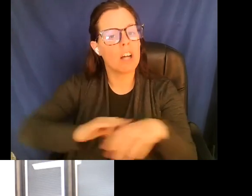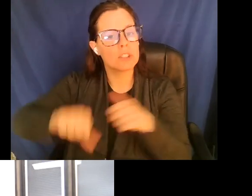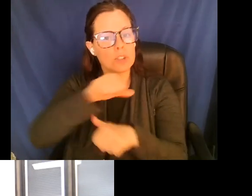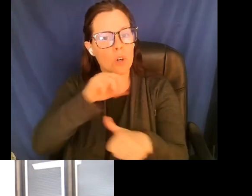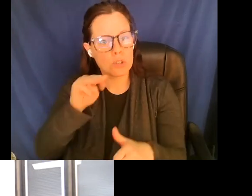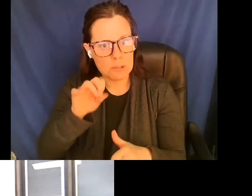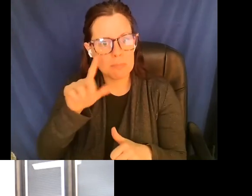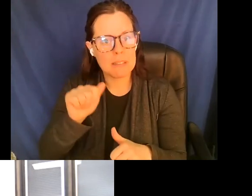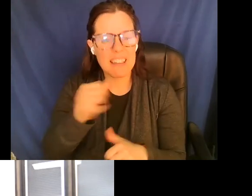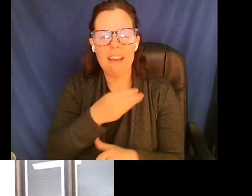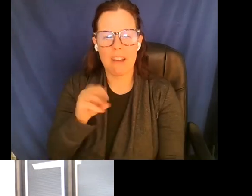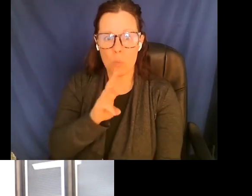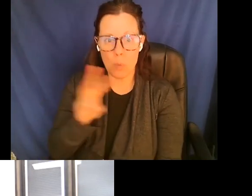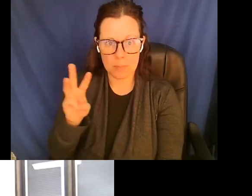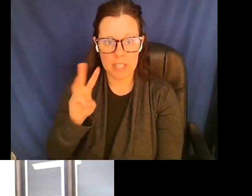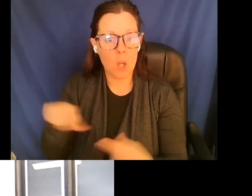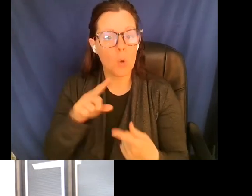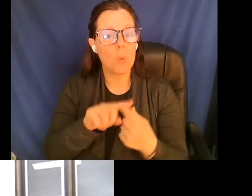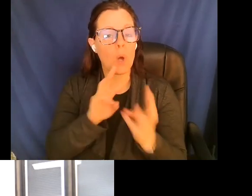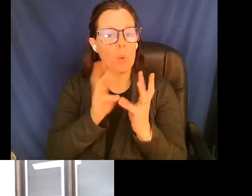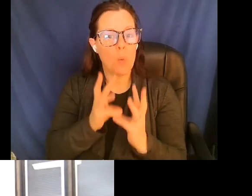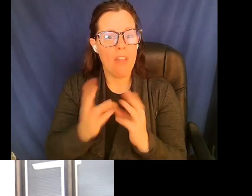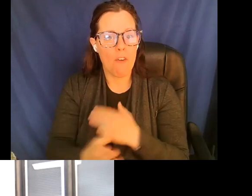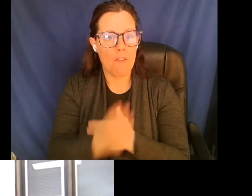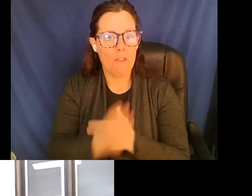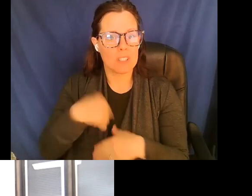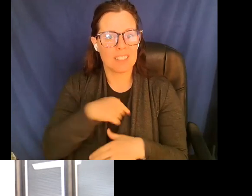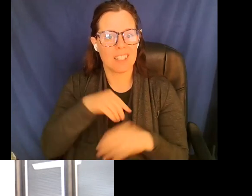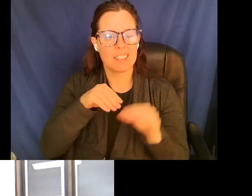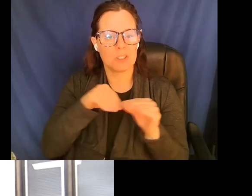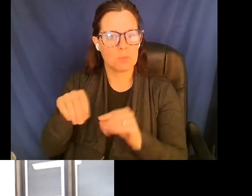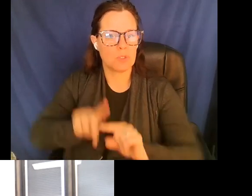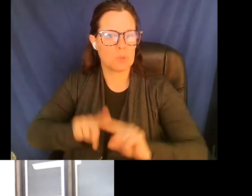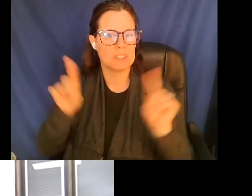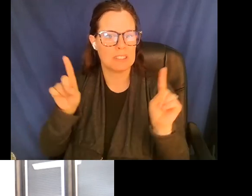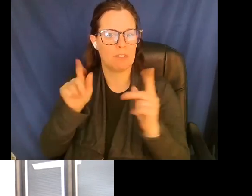our website whenever weather forces us to relocate to the backup